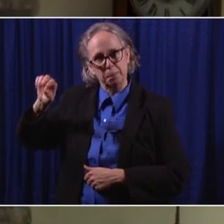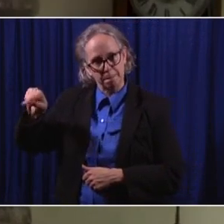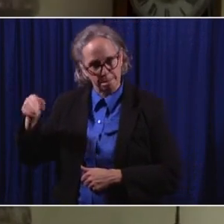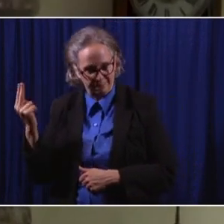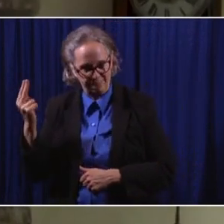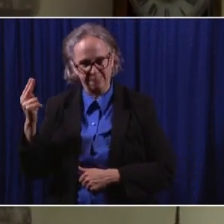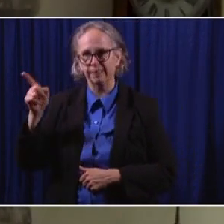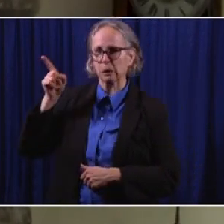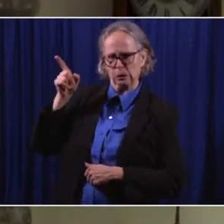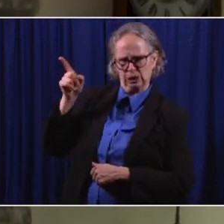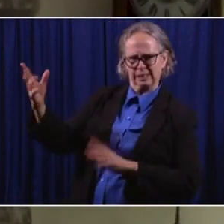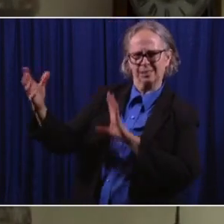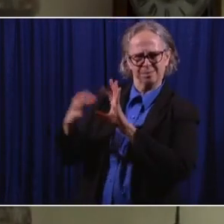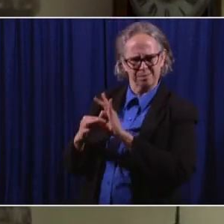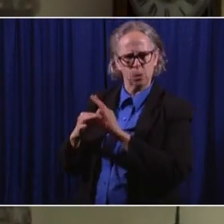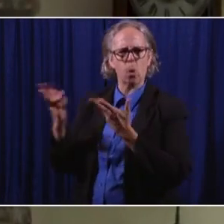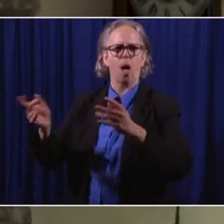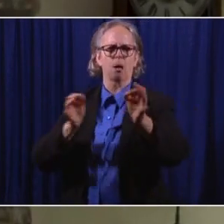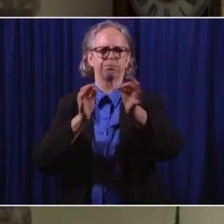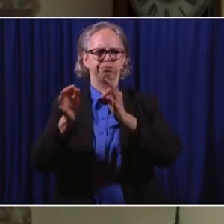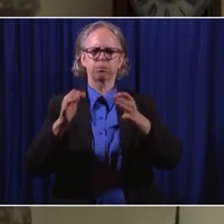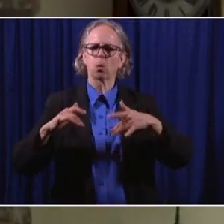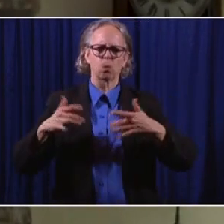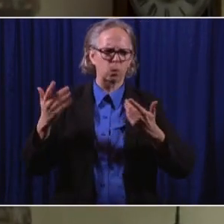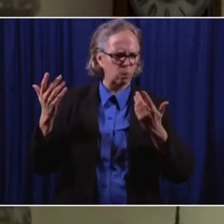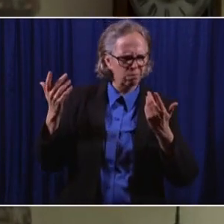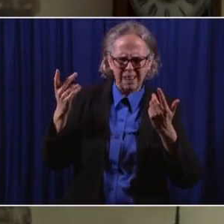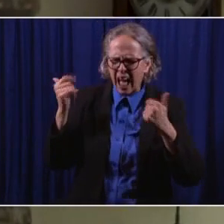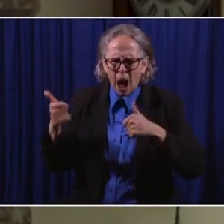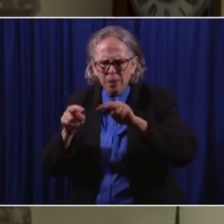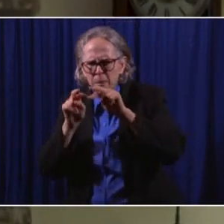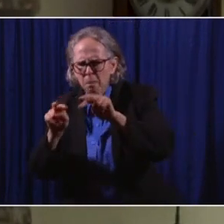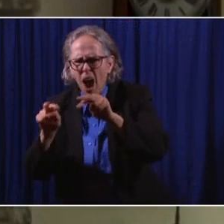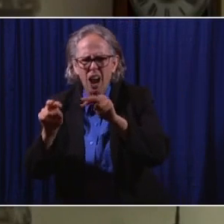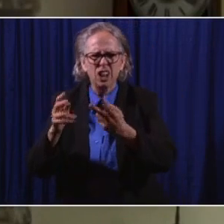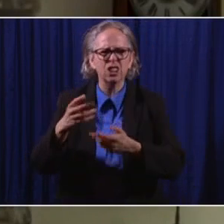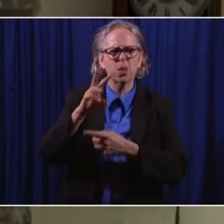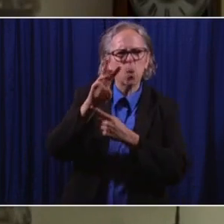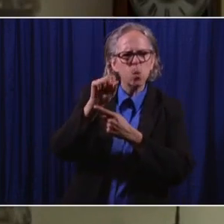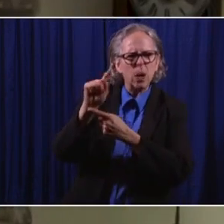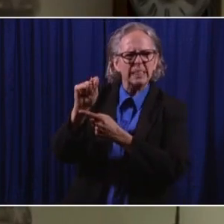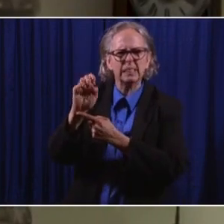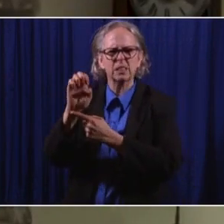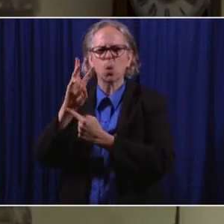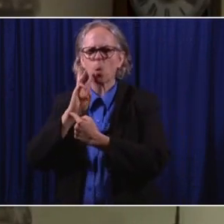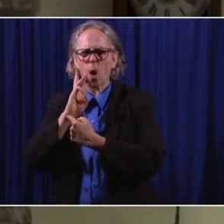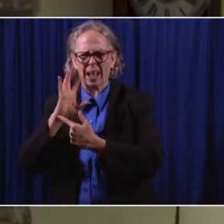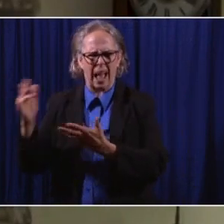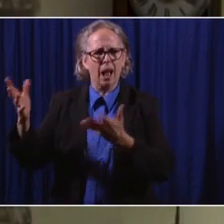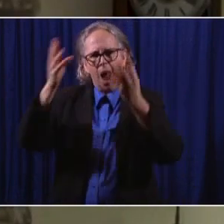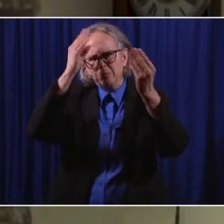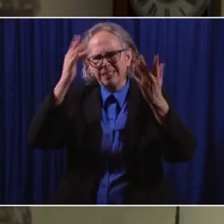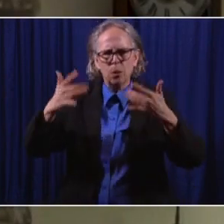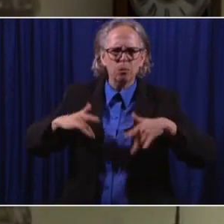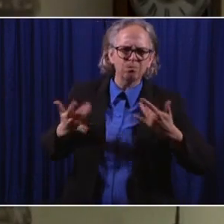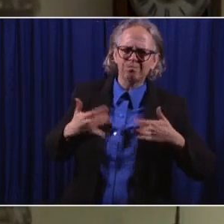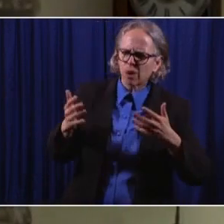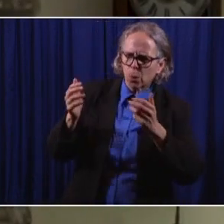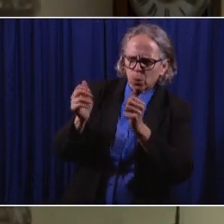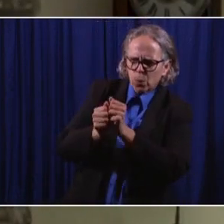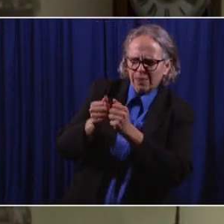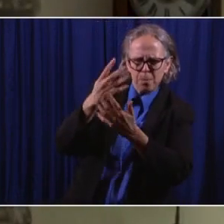using wastewater data to help them, and really also kind of give a report on COVID in Ohio prisons and what the